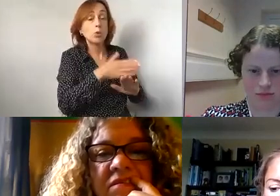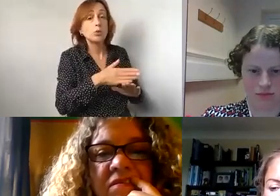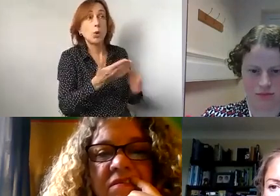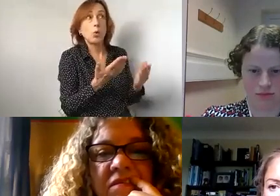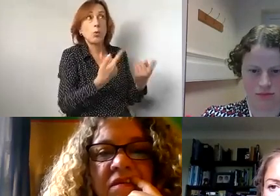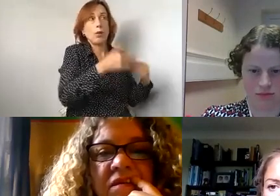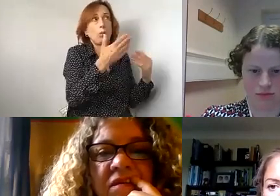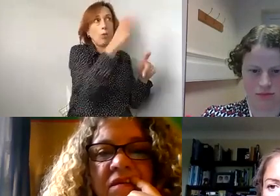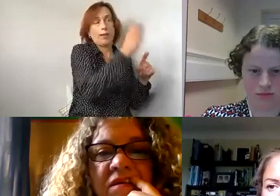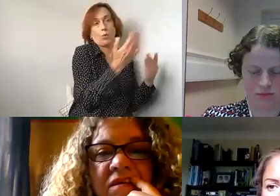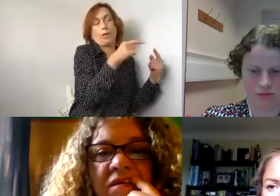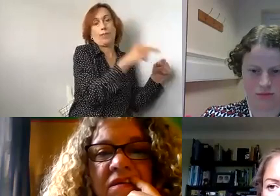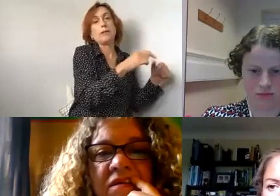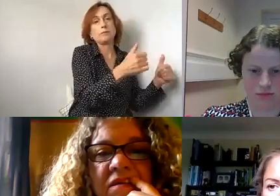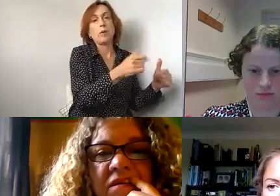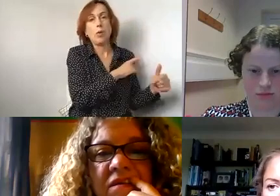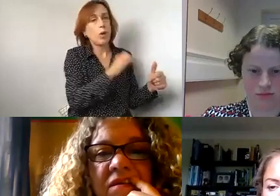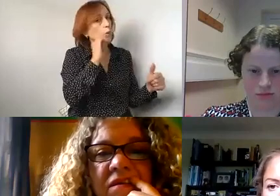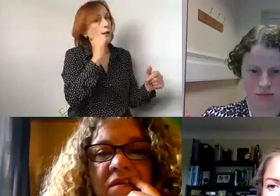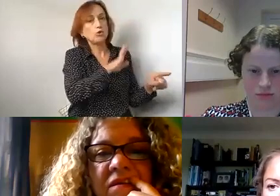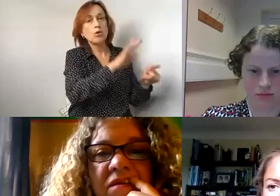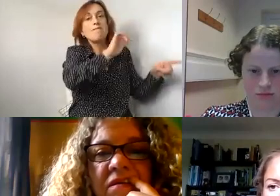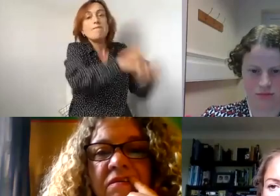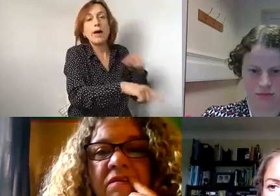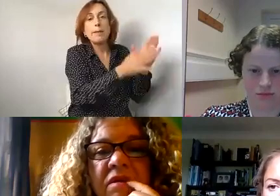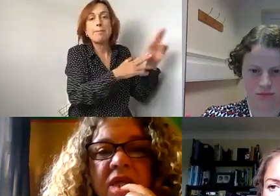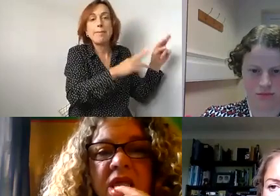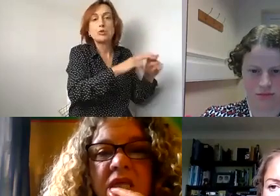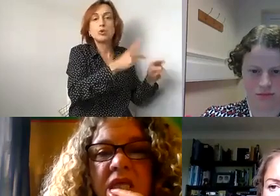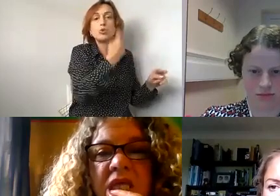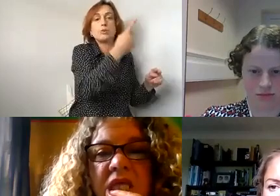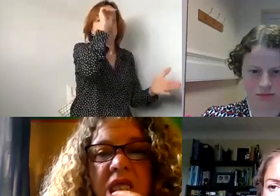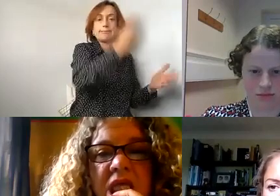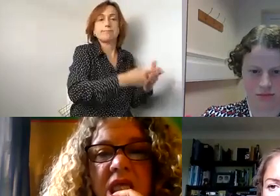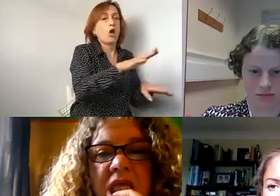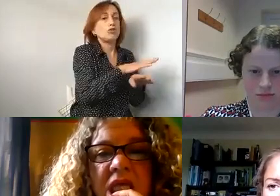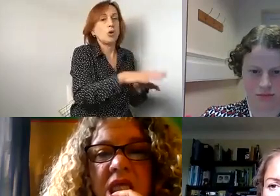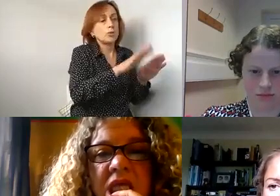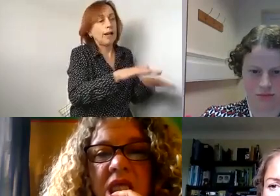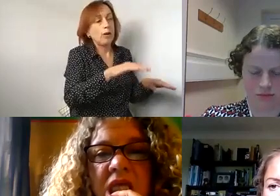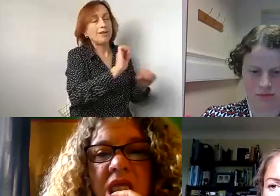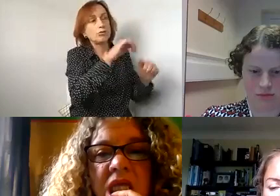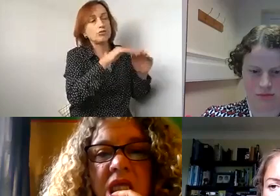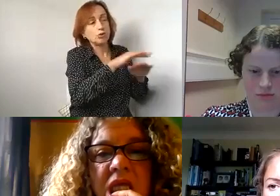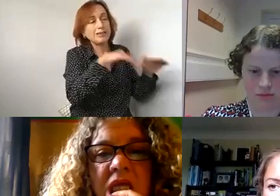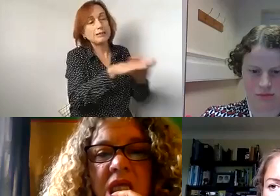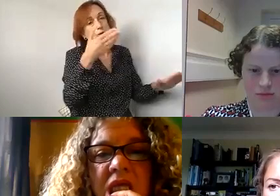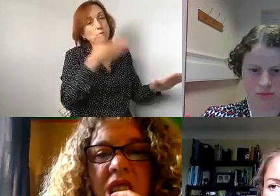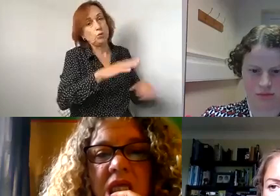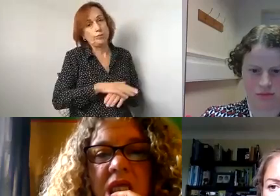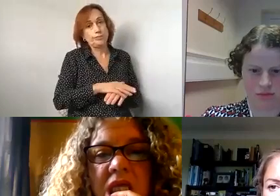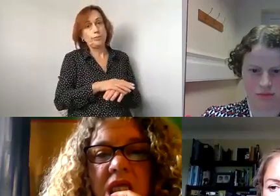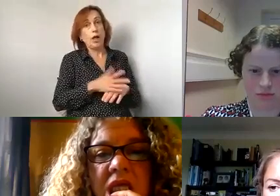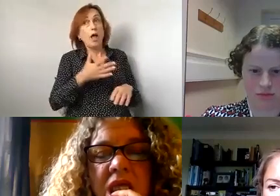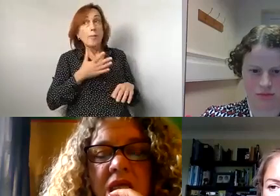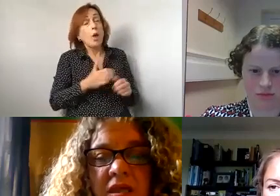Wales, and I'm sure that we'll be party to the correspondence from the APPG to the